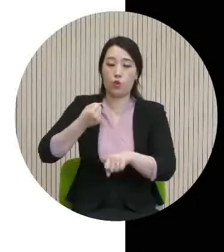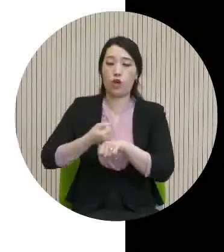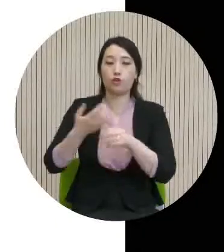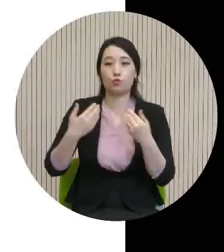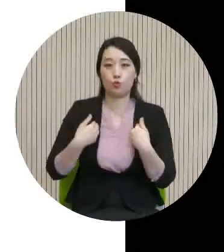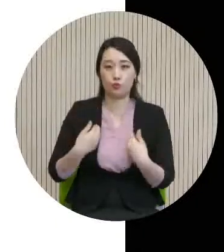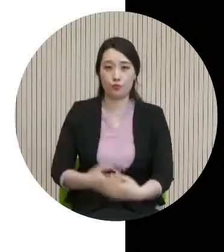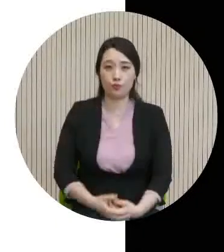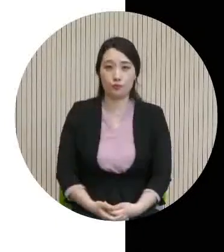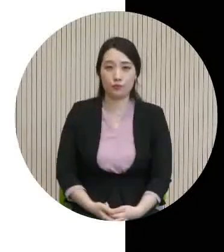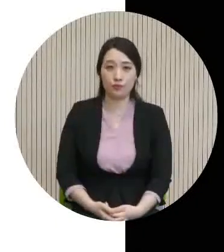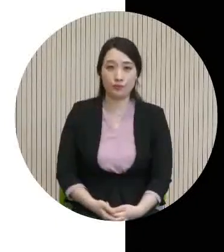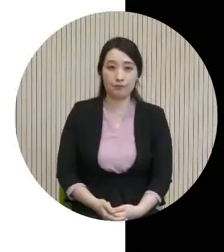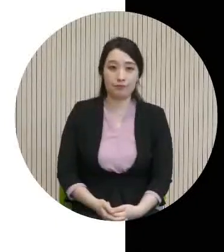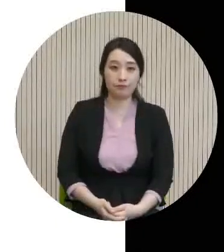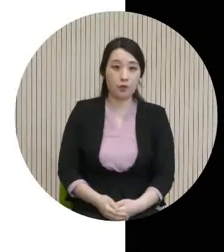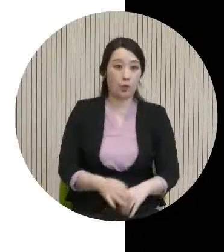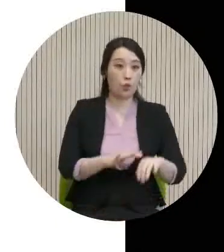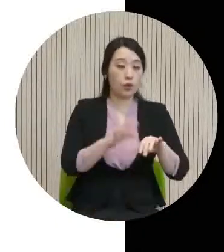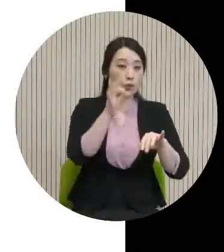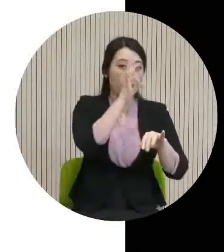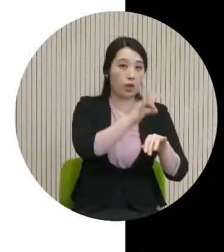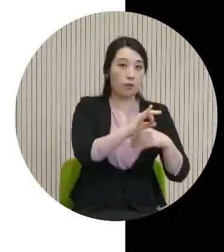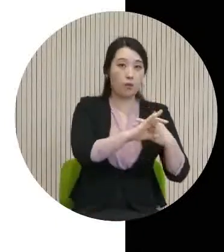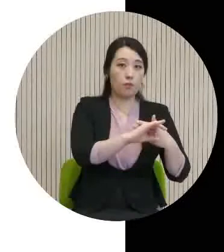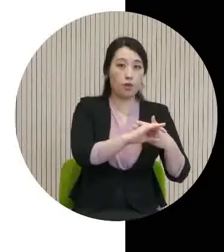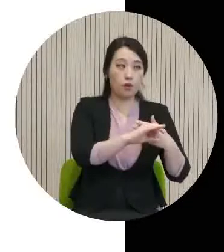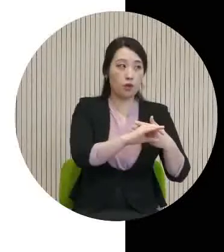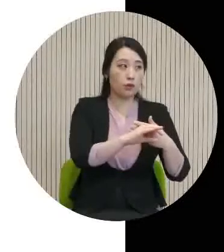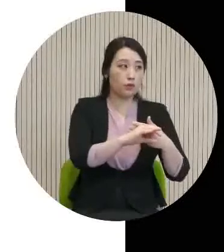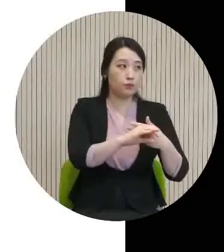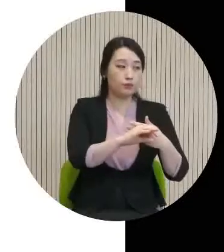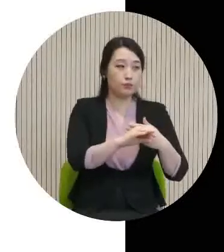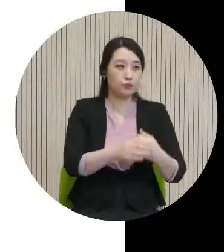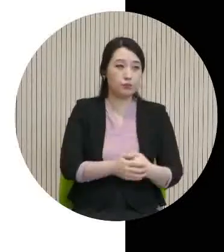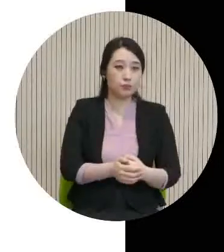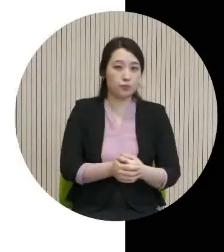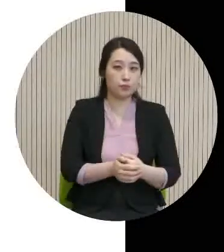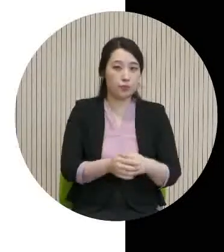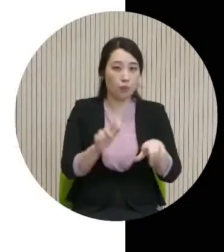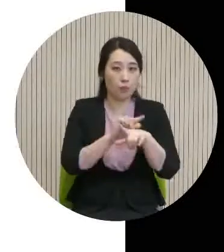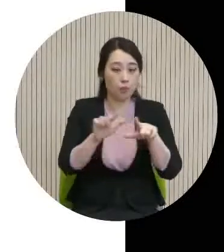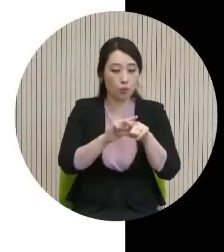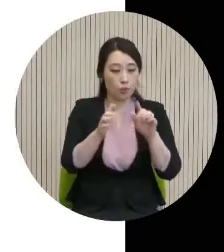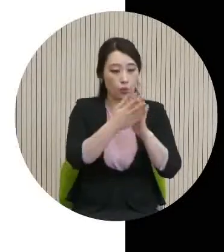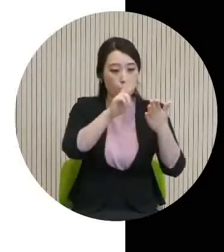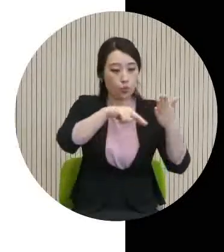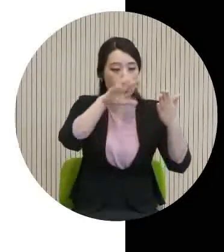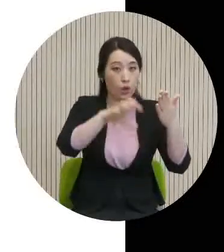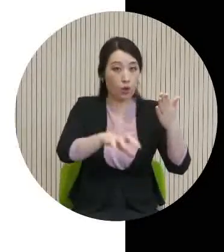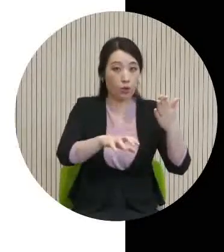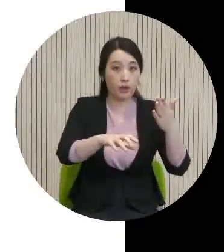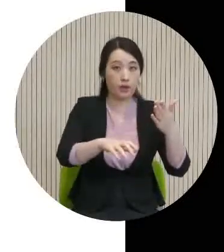a set of typical works that you can find in the library: literary works, published works, sound recordings, films, and so